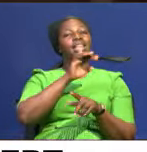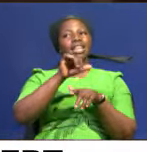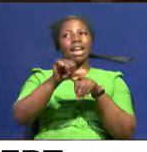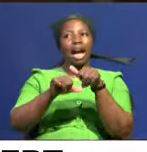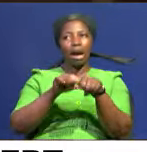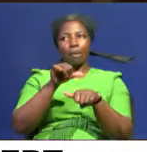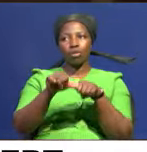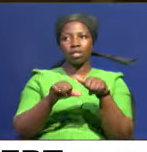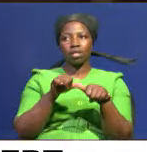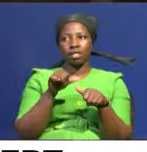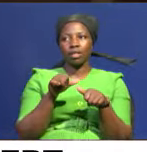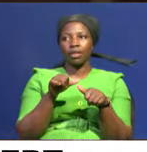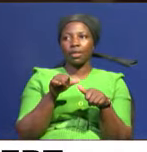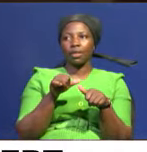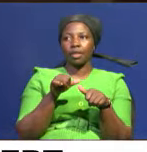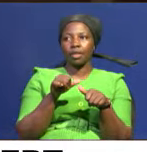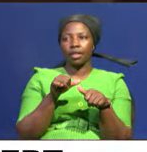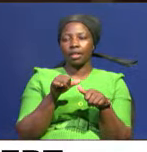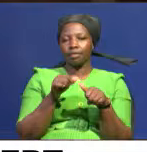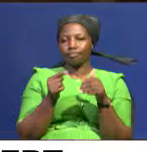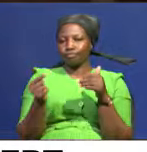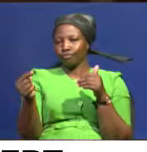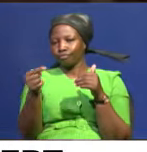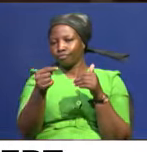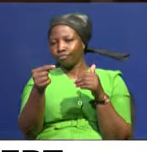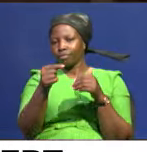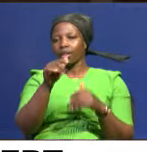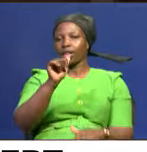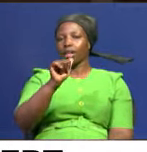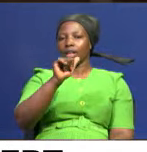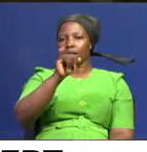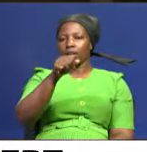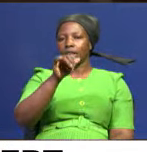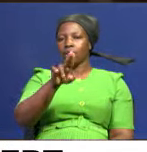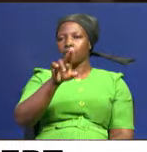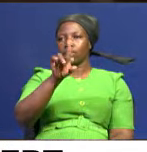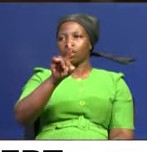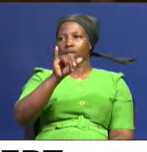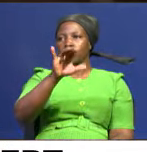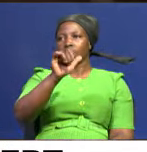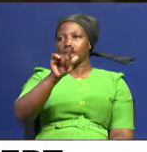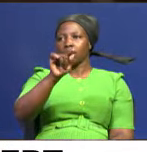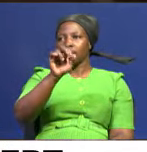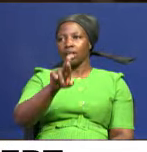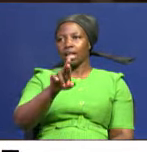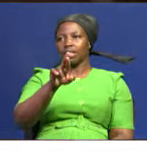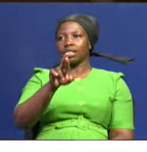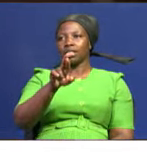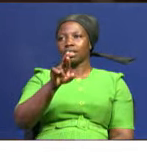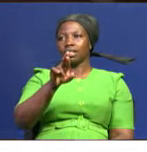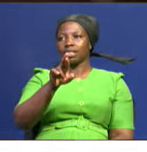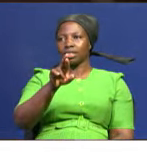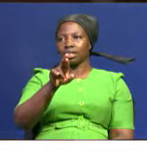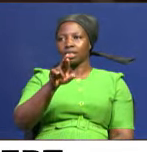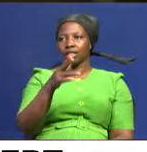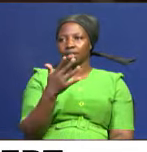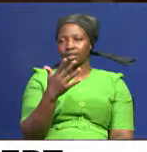about behind the adjudicator's desk. It was a great piece, but there's nothing we